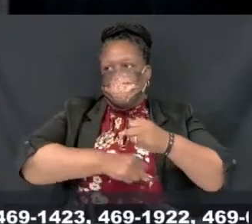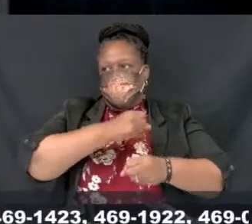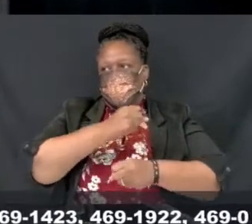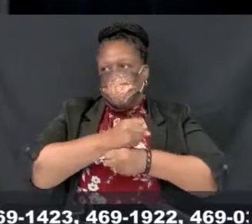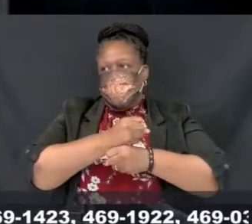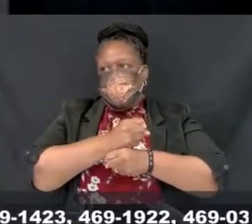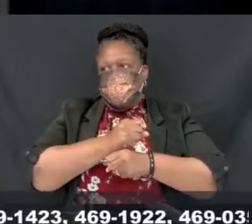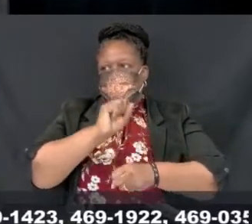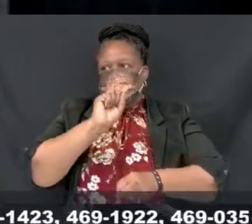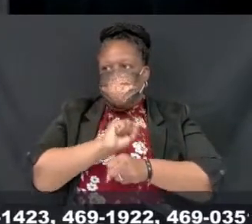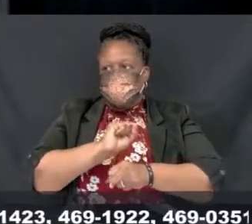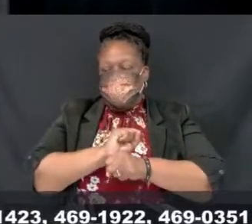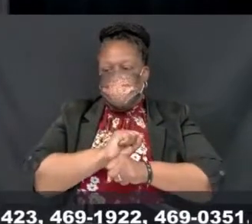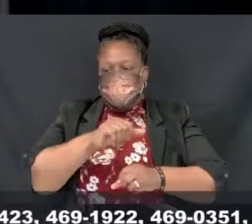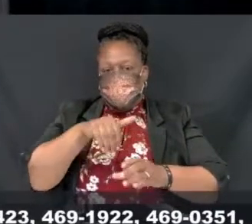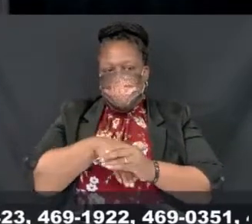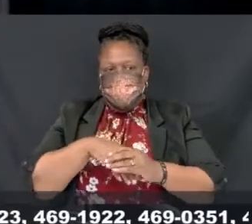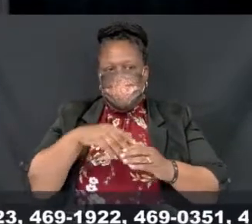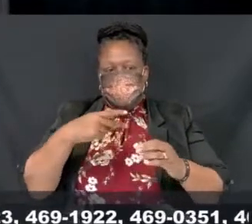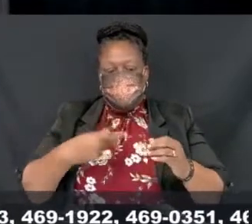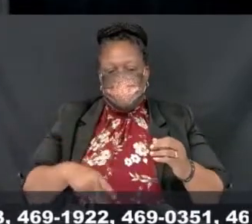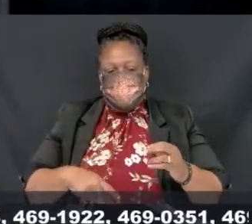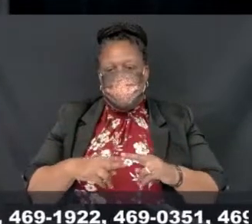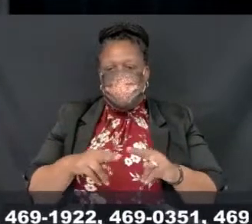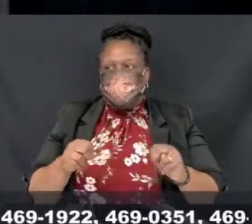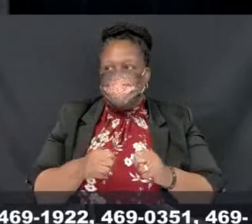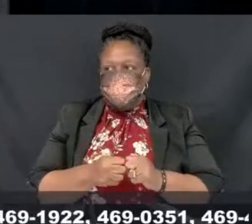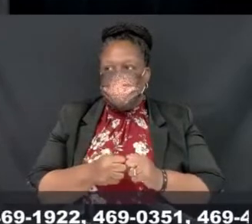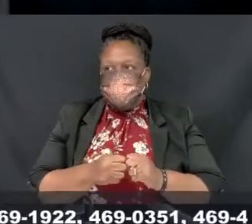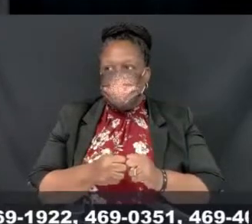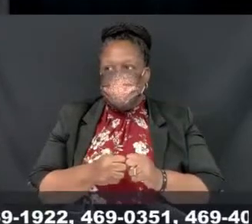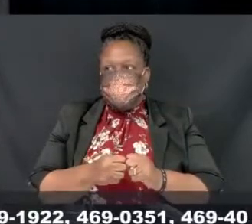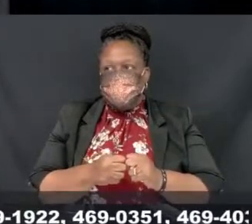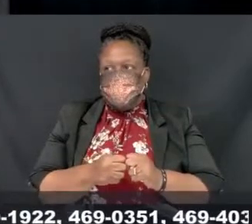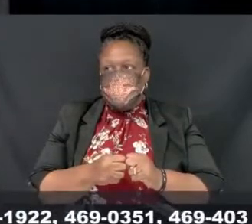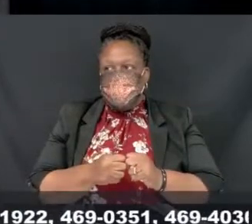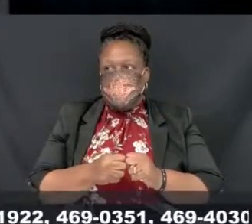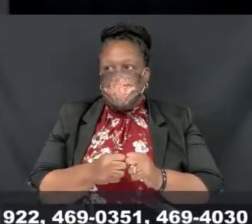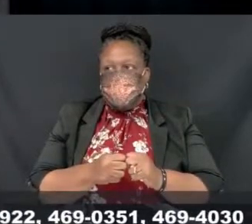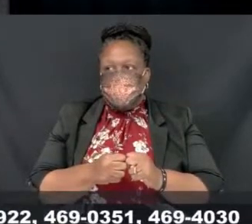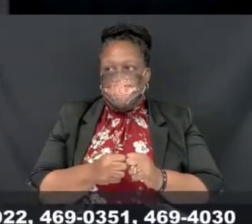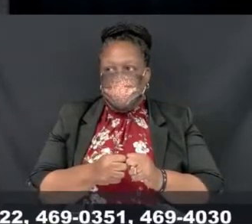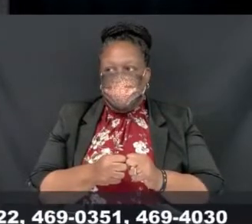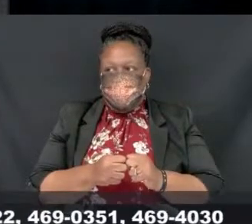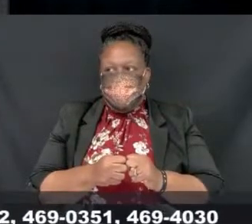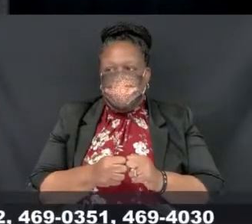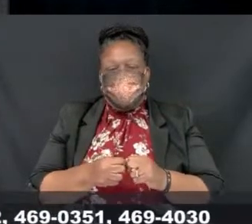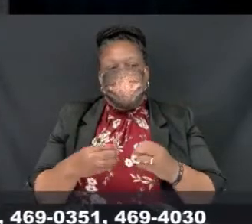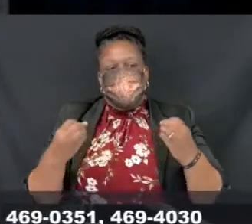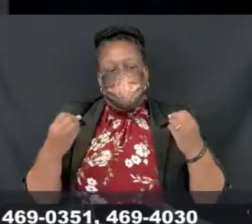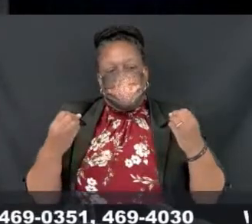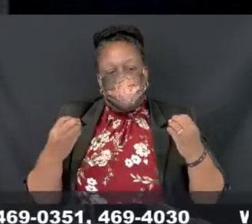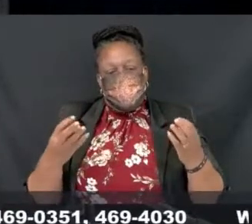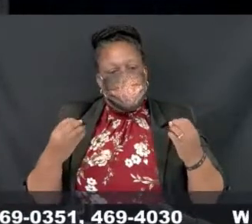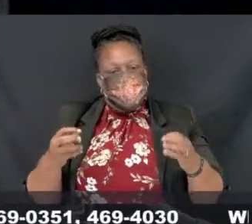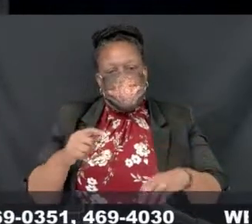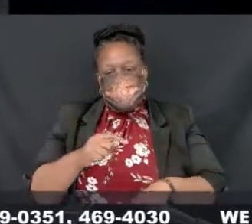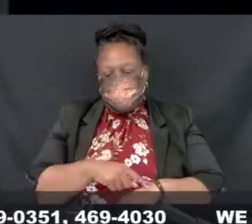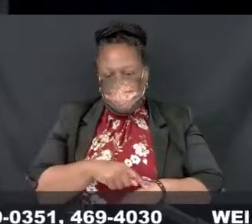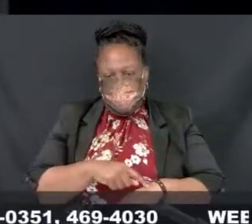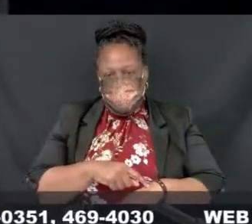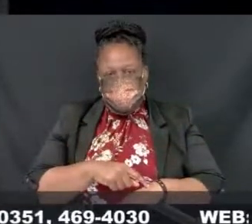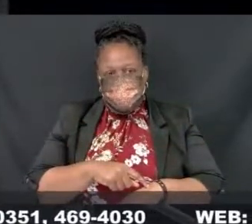of service to this federation. I had many opportunities to go overseas and live, but I just fell in love